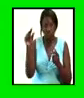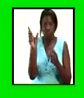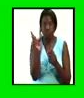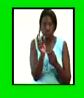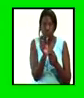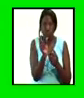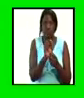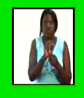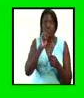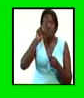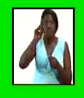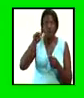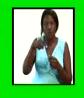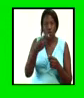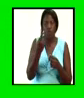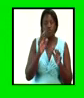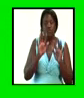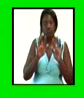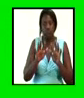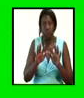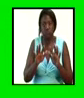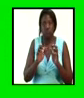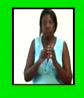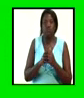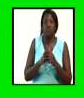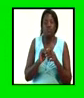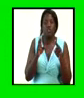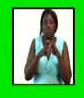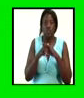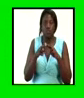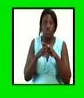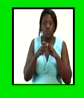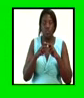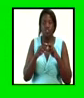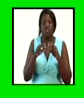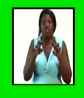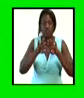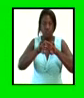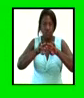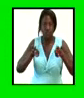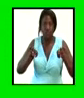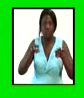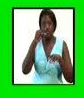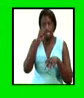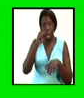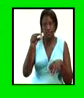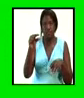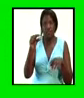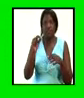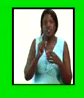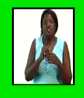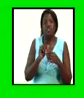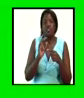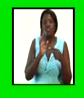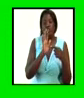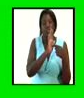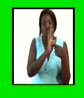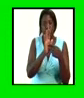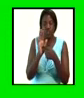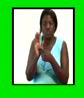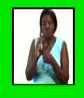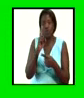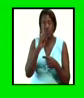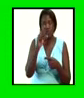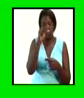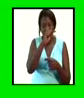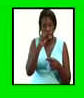Remember, the comma causes us to pause, and we use it to separate words or phrases in a list to indicate where one phrase